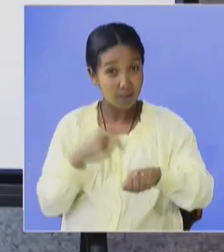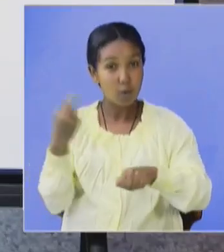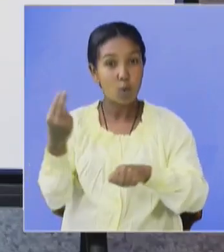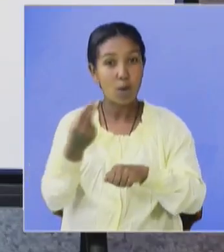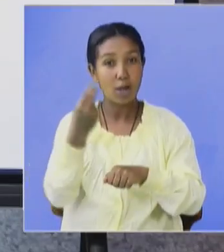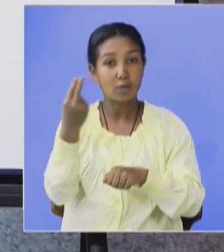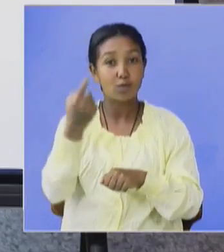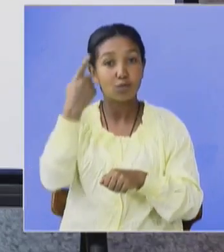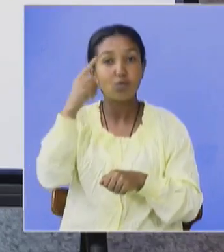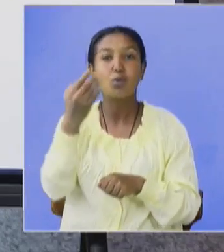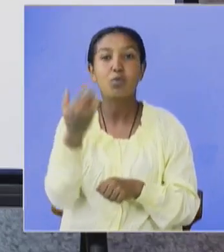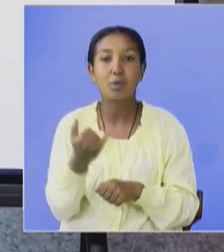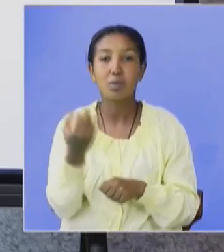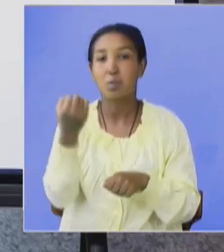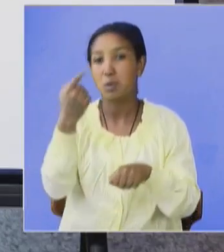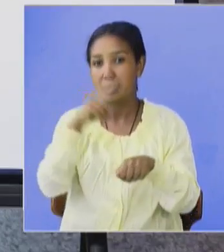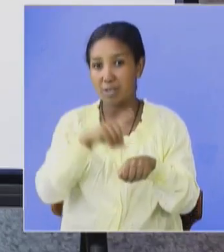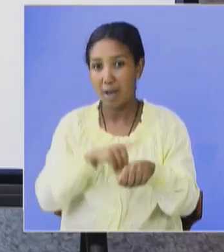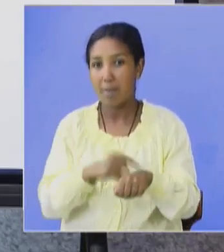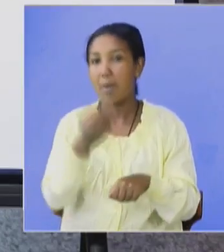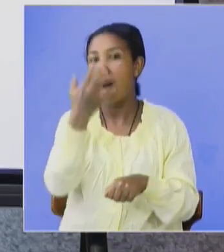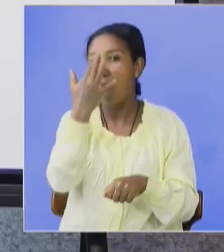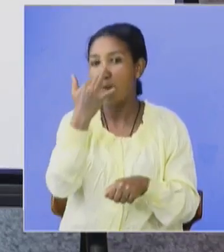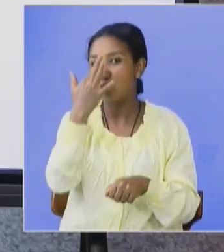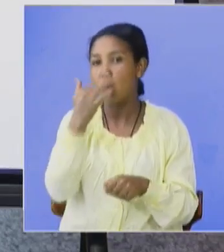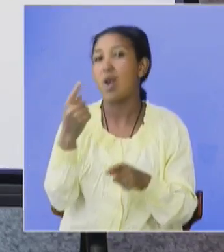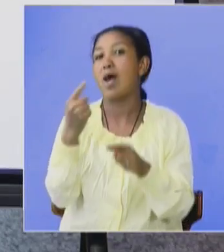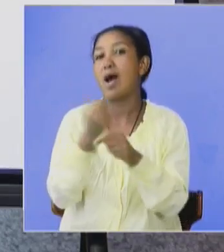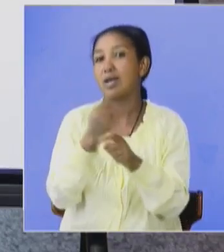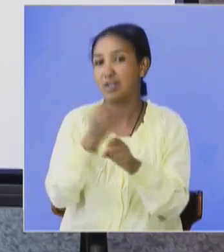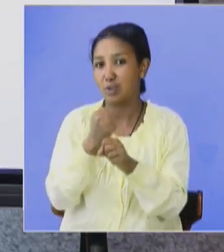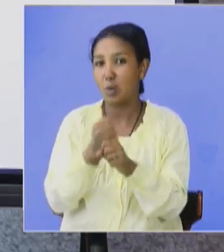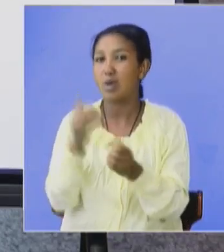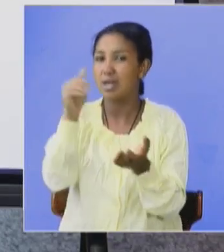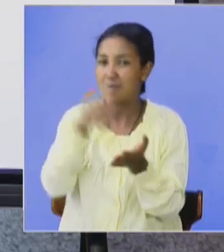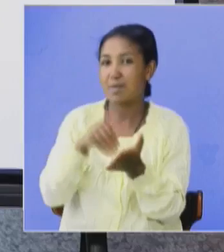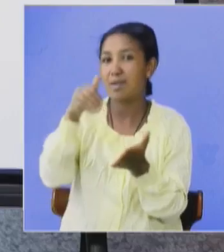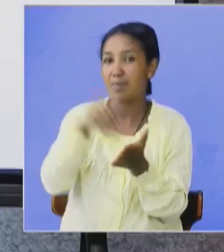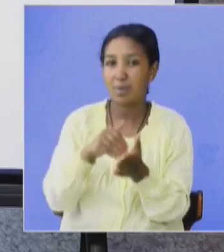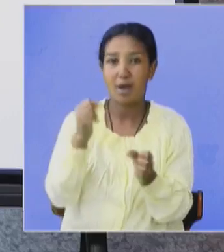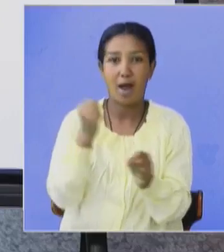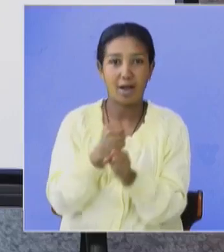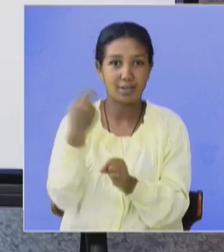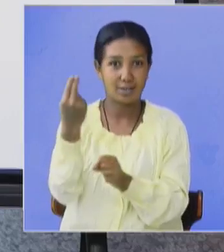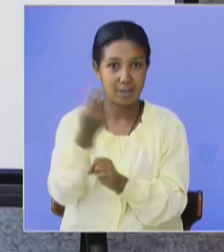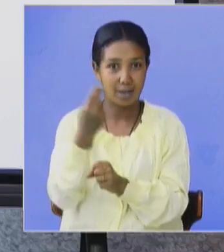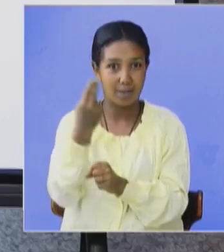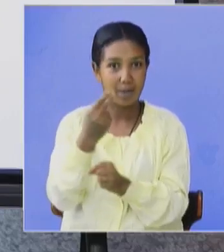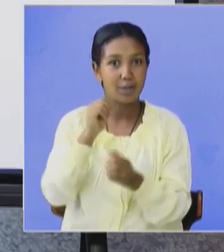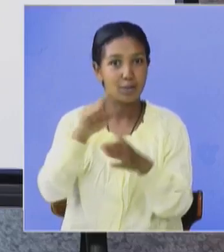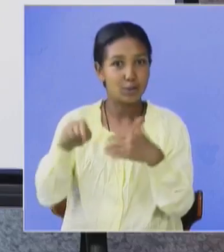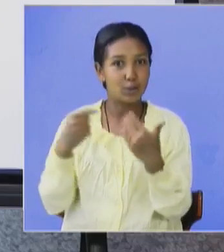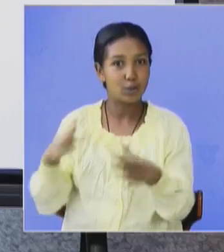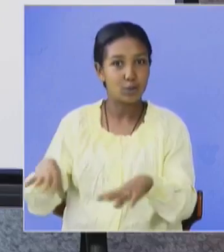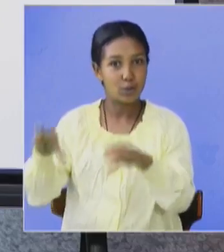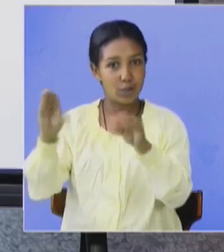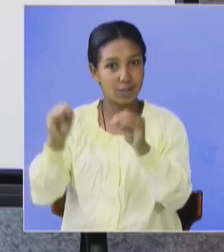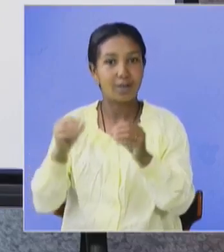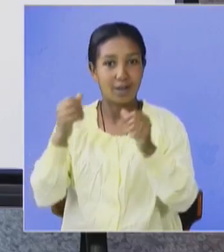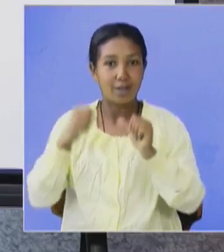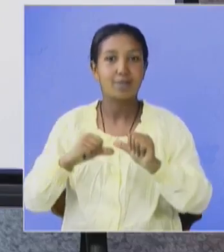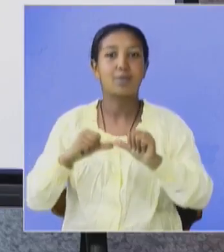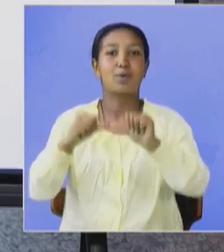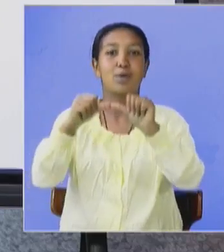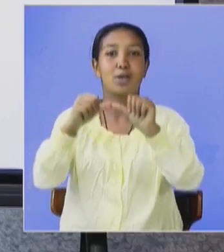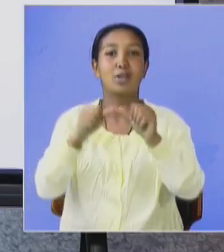for what? Mostly habitual action or repeated action. So students, let us keep going